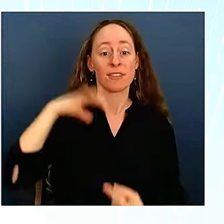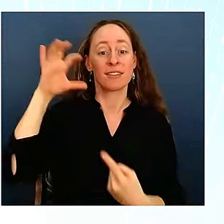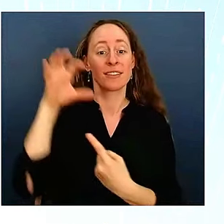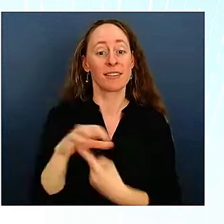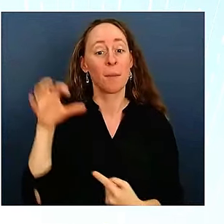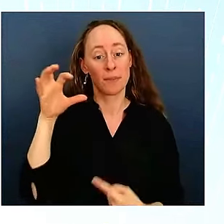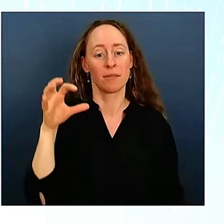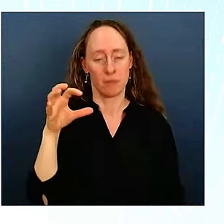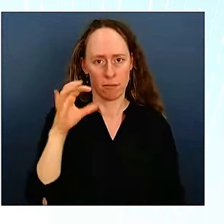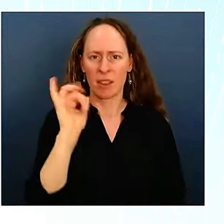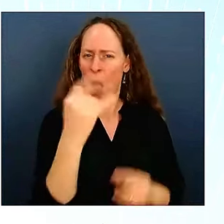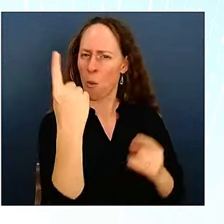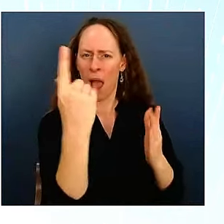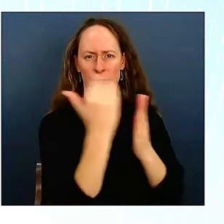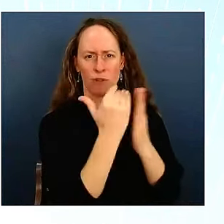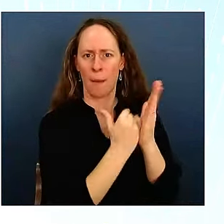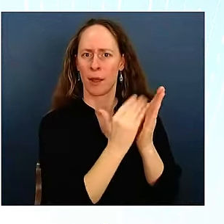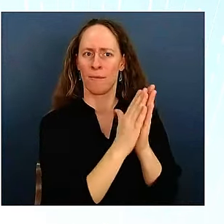one.